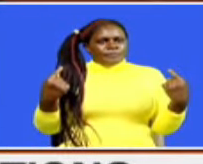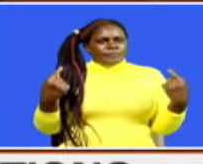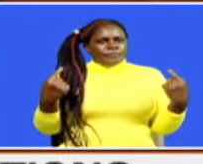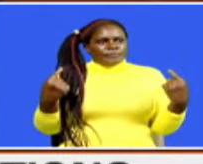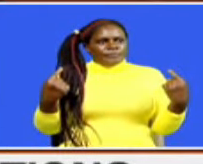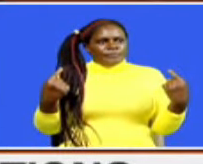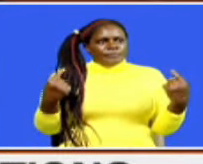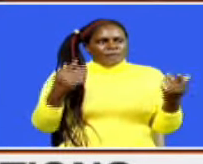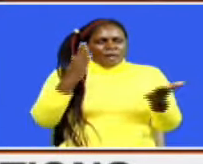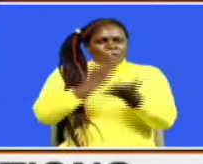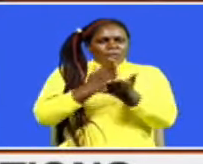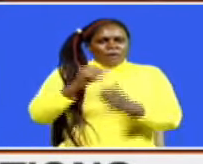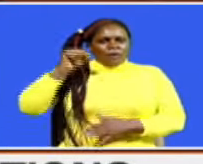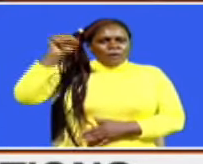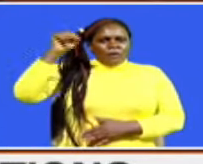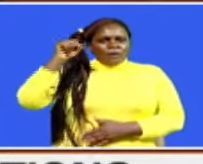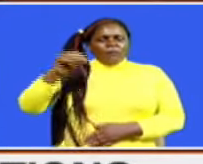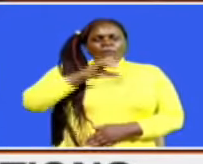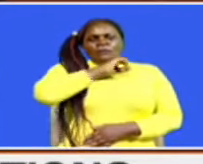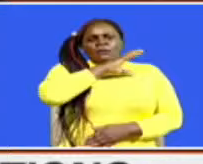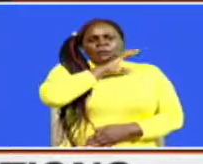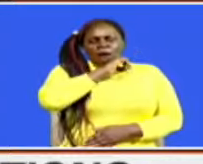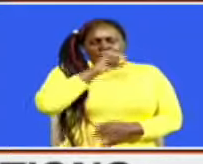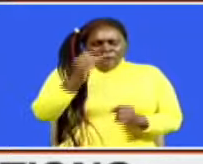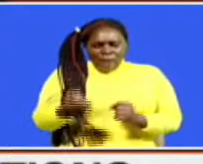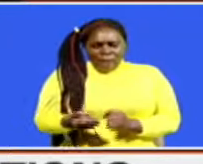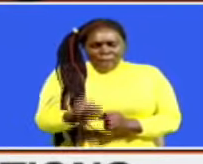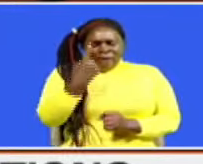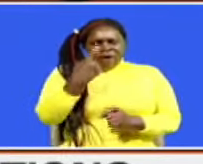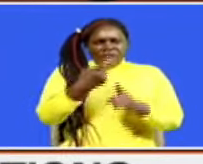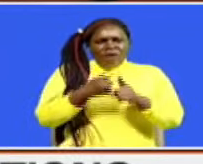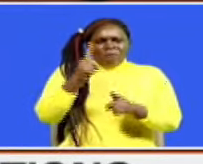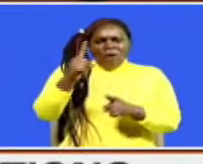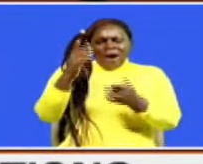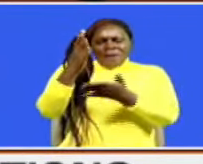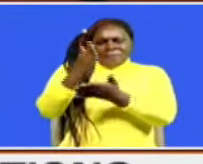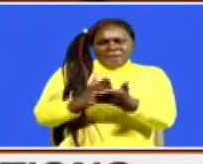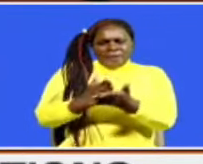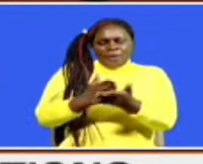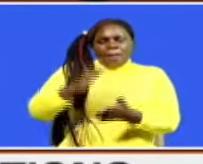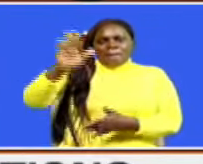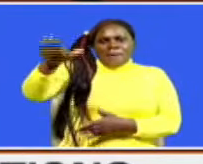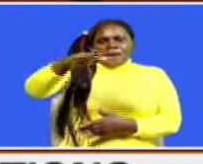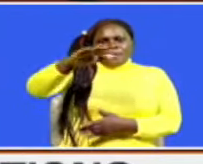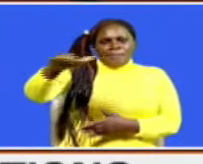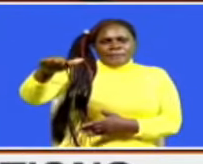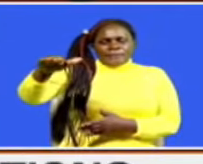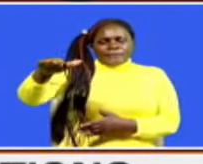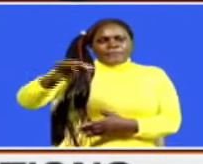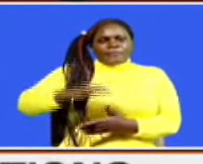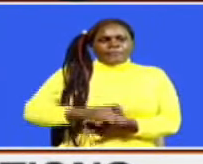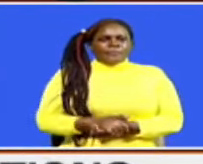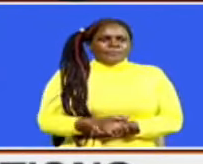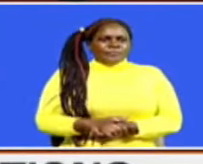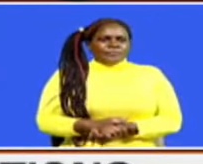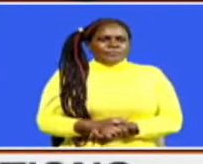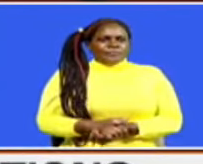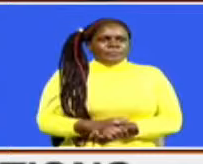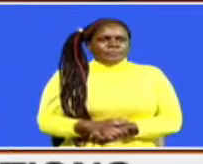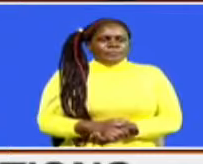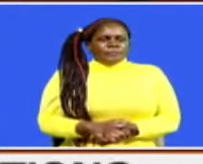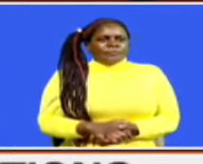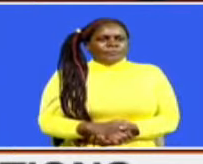It is a political complaint arising from one section of parliament, the National Assembly,